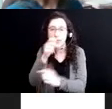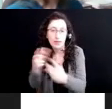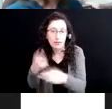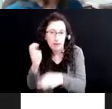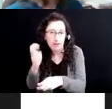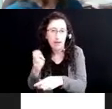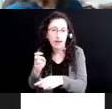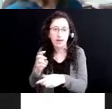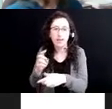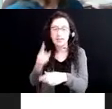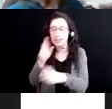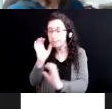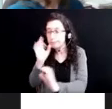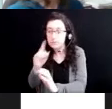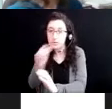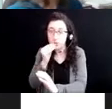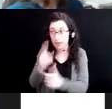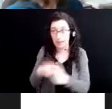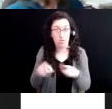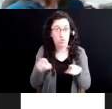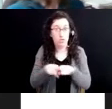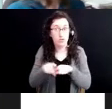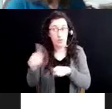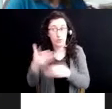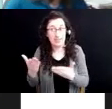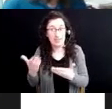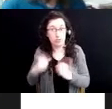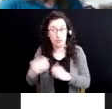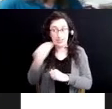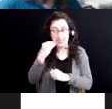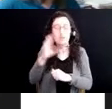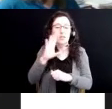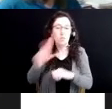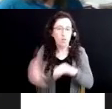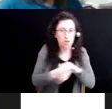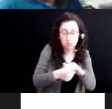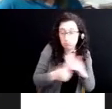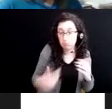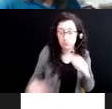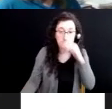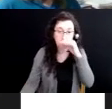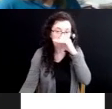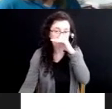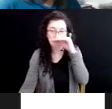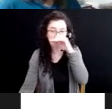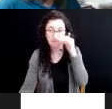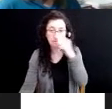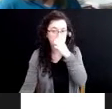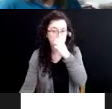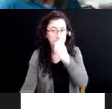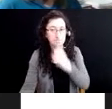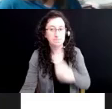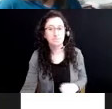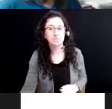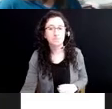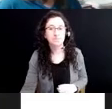then hiding cover to hide from predators. So some things that can be done to improve habitat